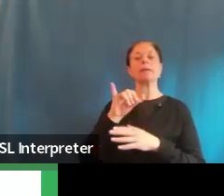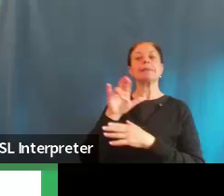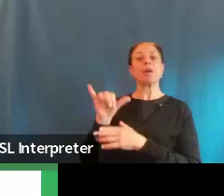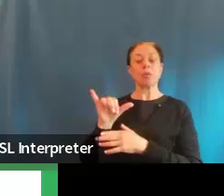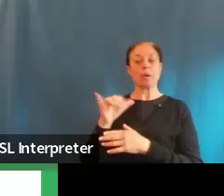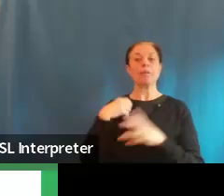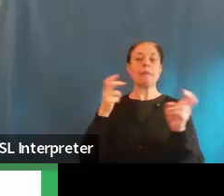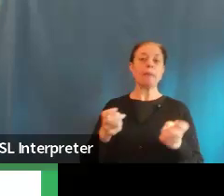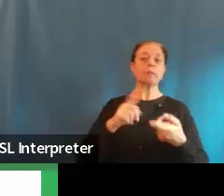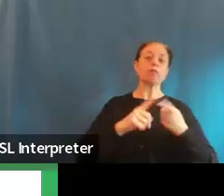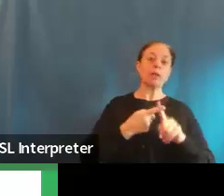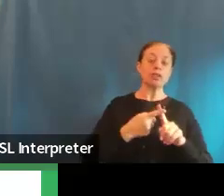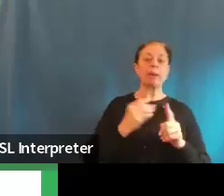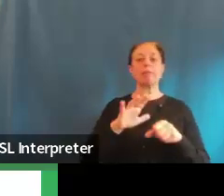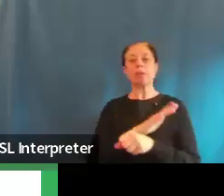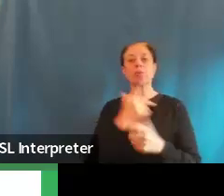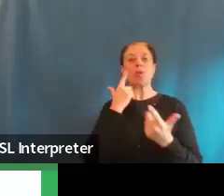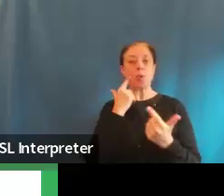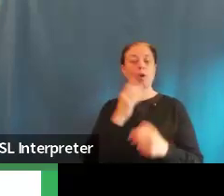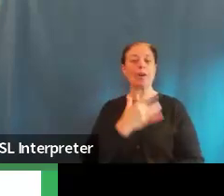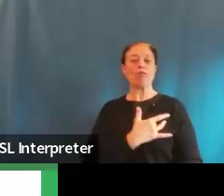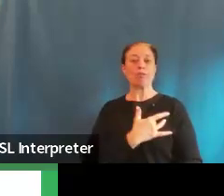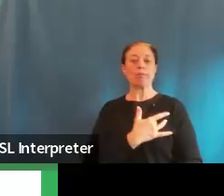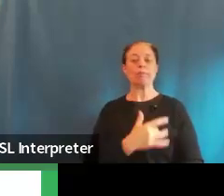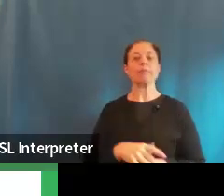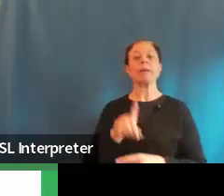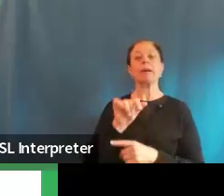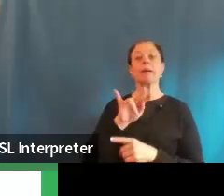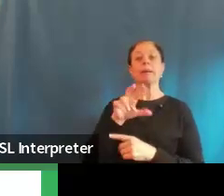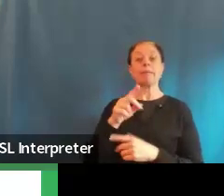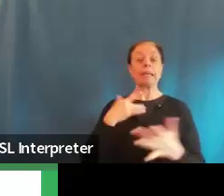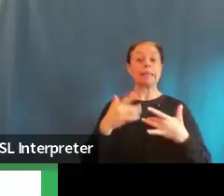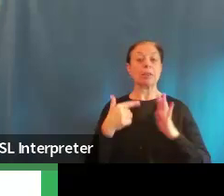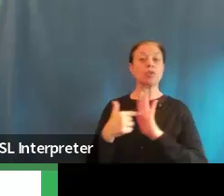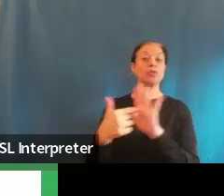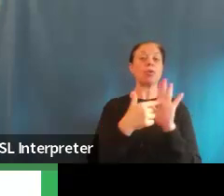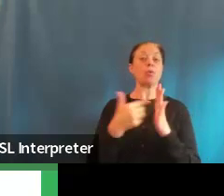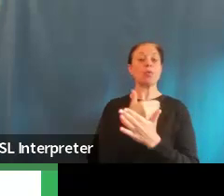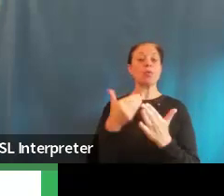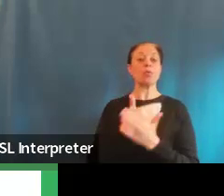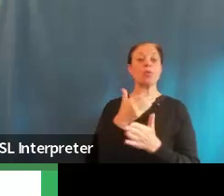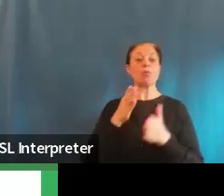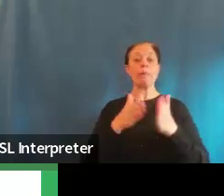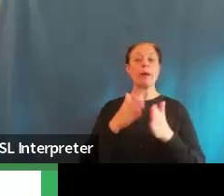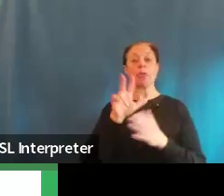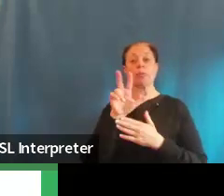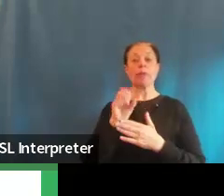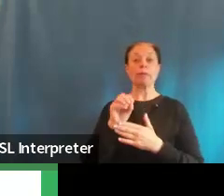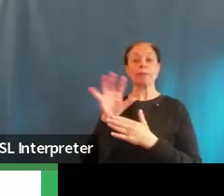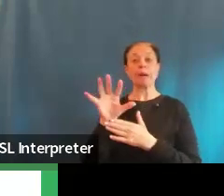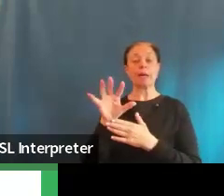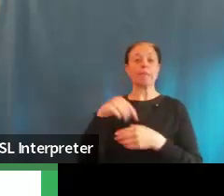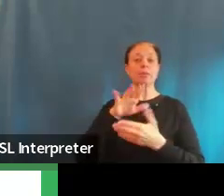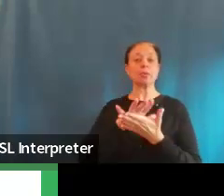and has themes of friendship and is filled with humor and heart. David is excited to show off his new iRobotic 3005 at